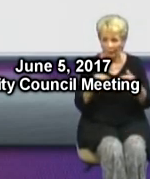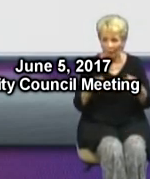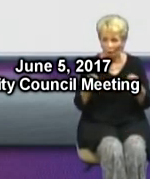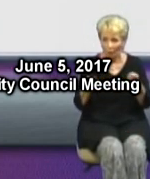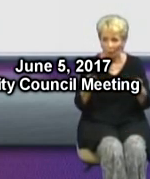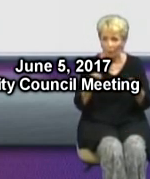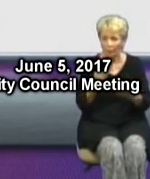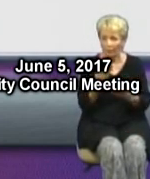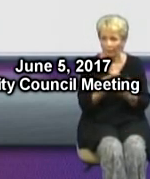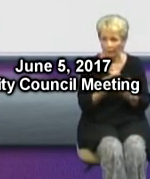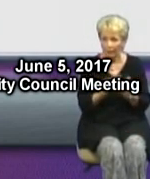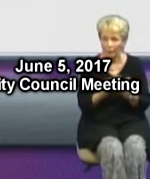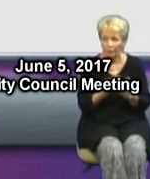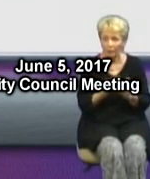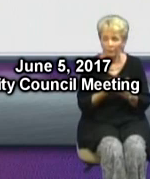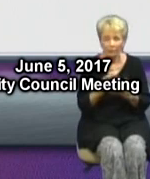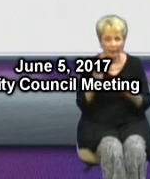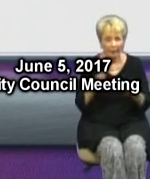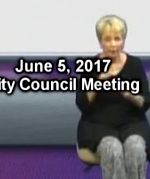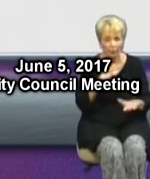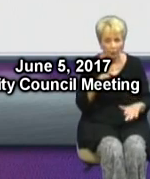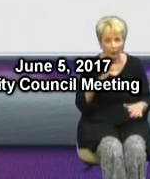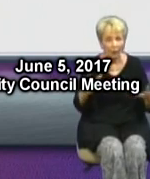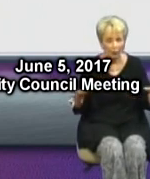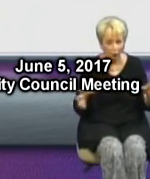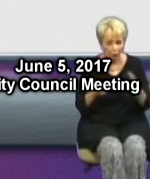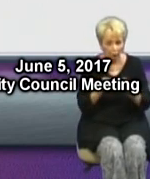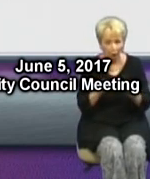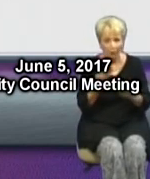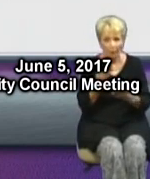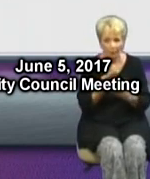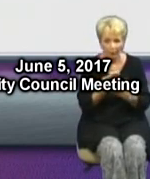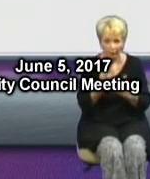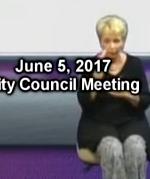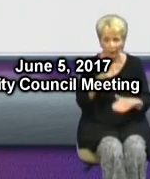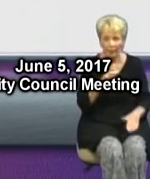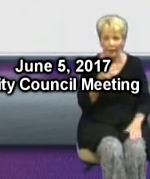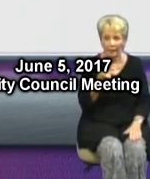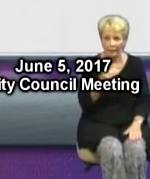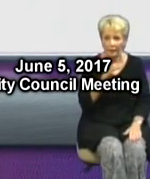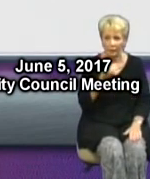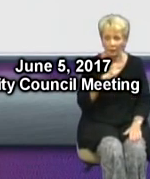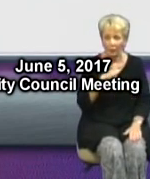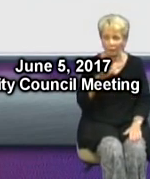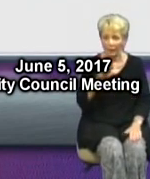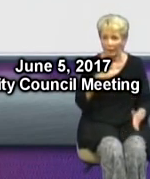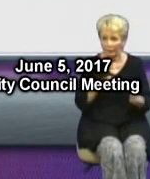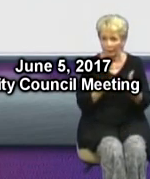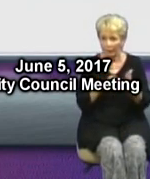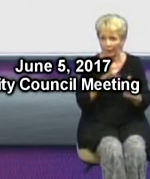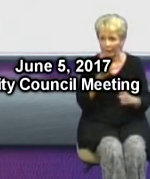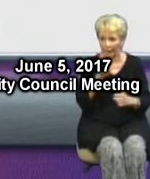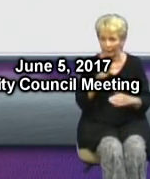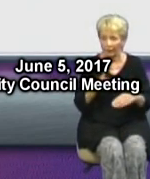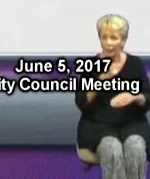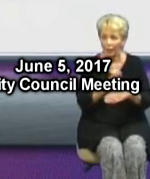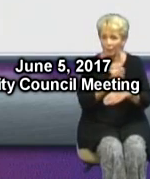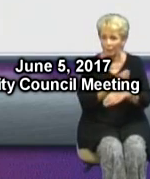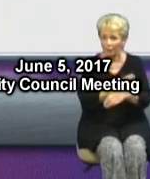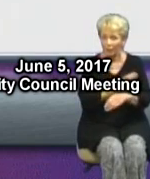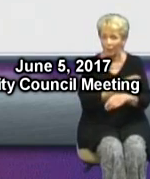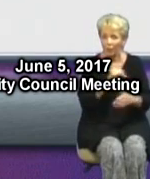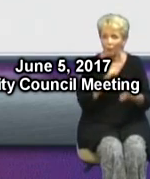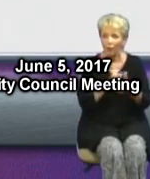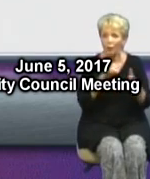operations budget. 23 total operations is $19.5 million. Capital improvements in